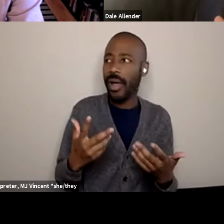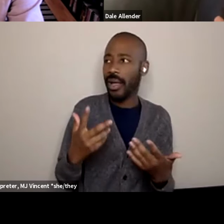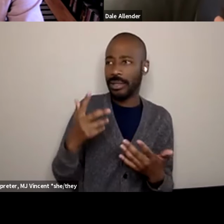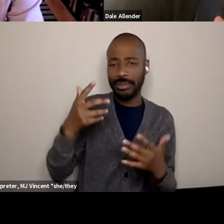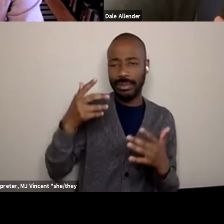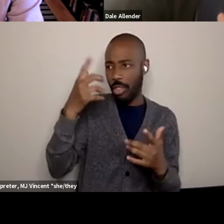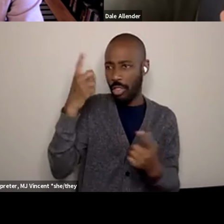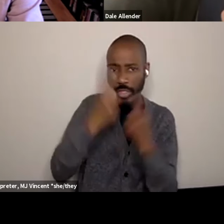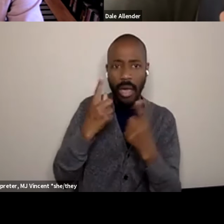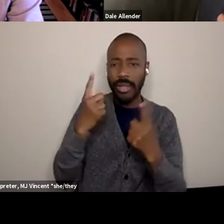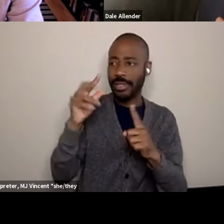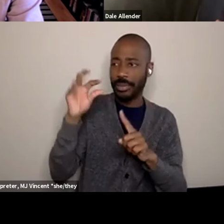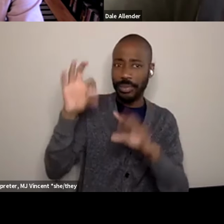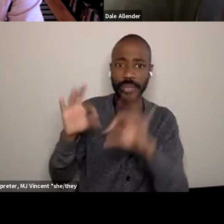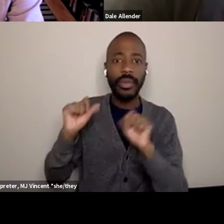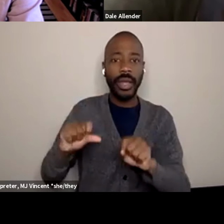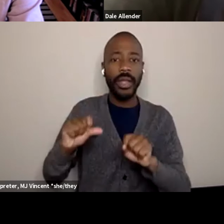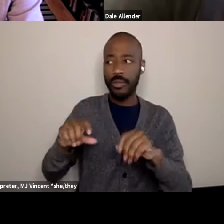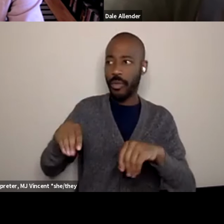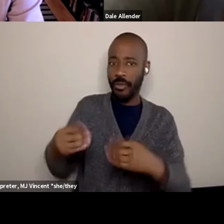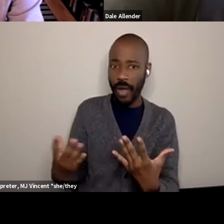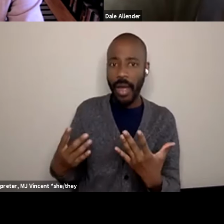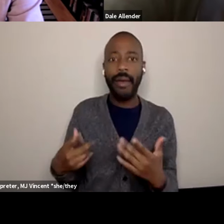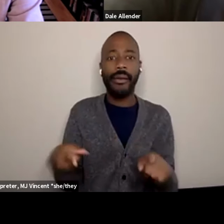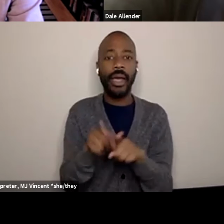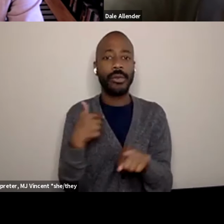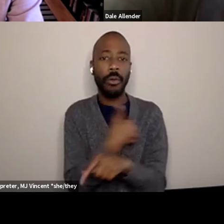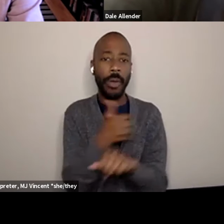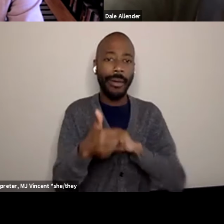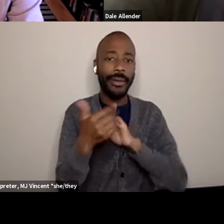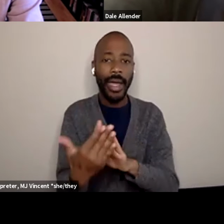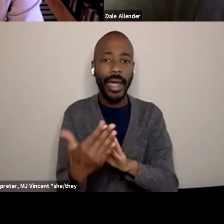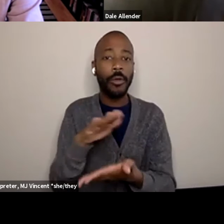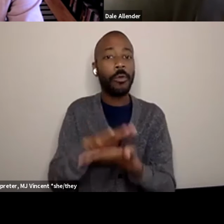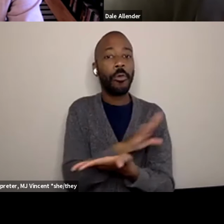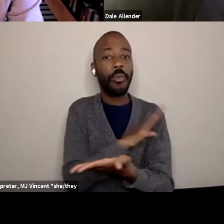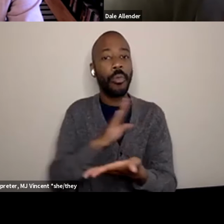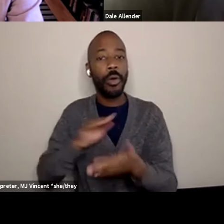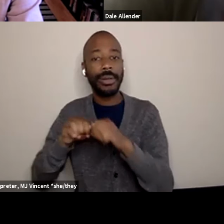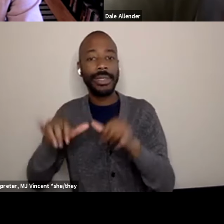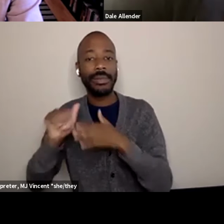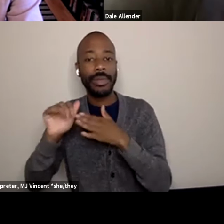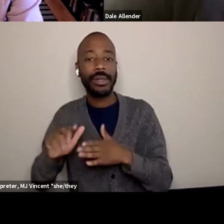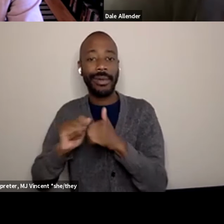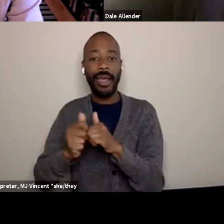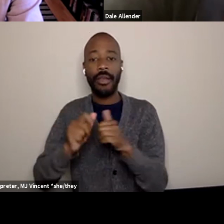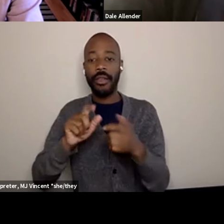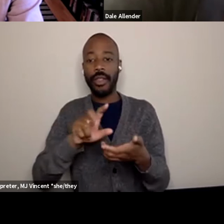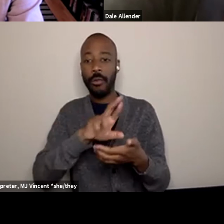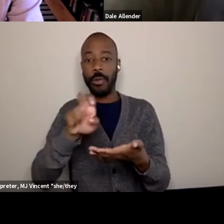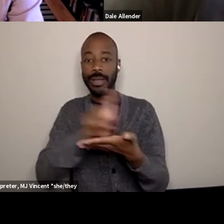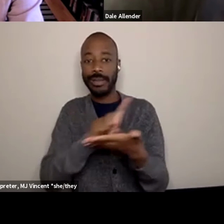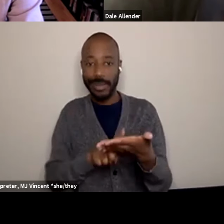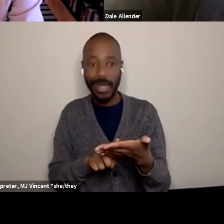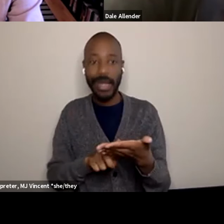we're engaging school boards and systems leaders on how they redesign in service of Black, Brown,